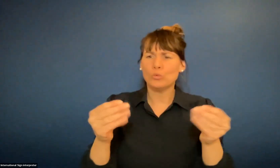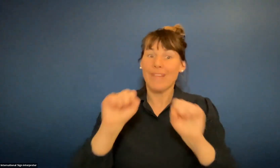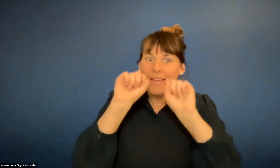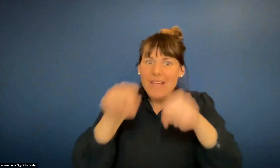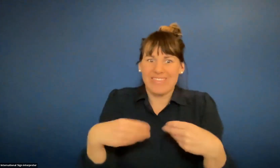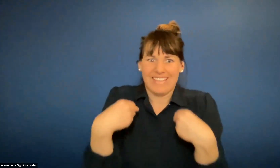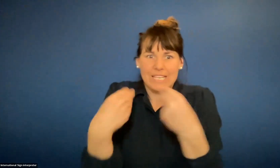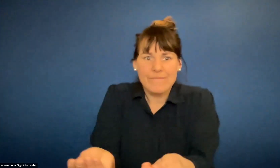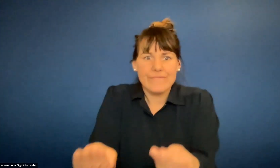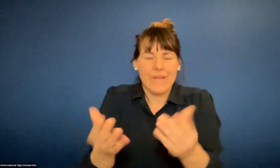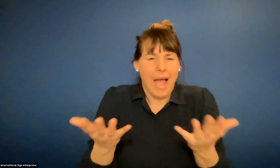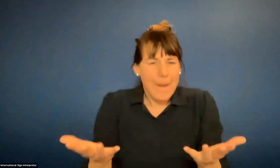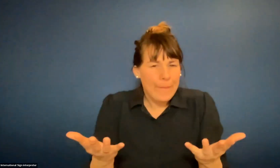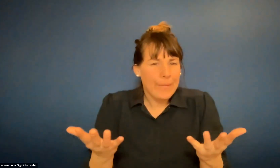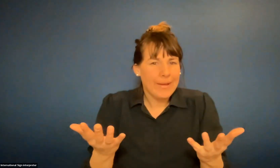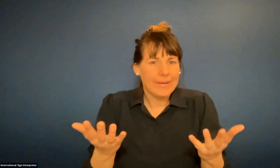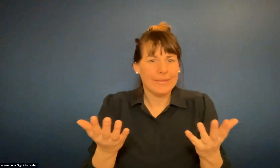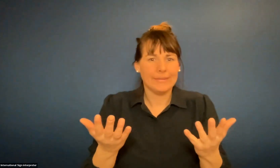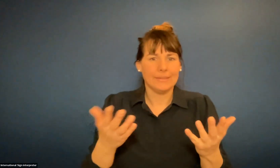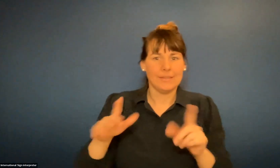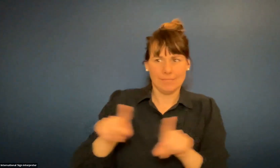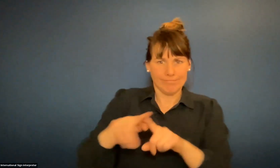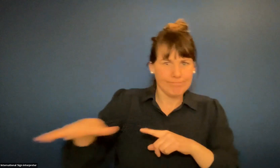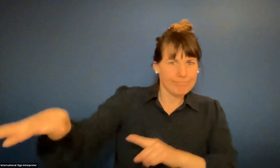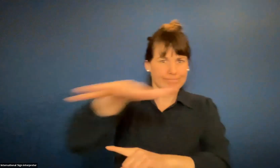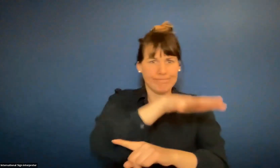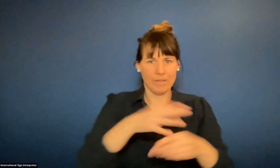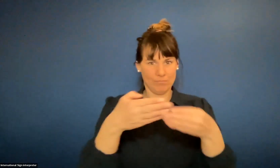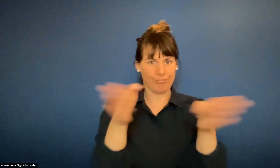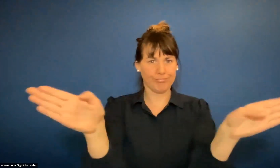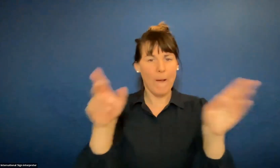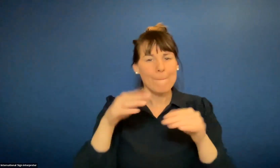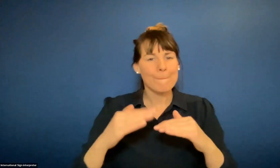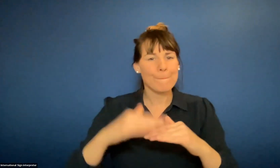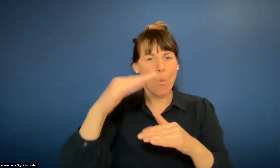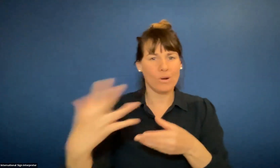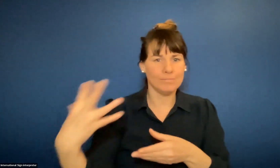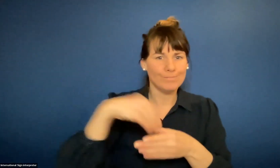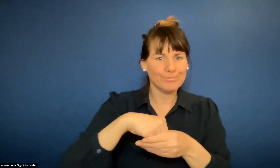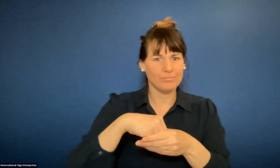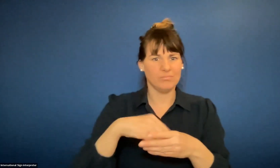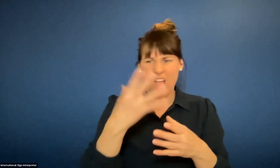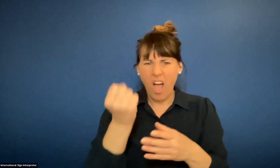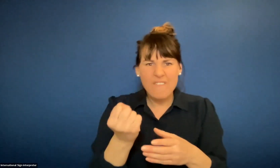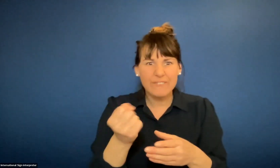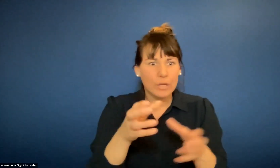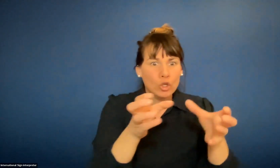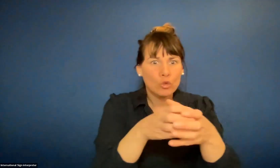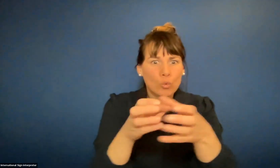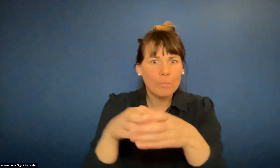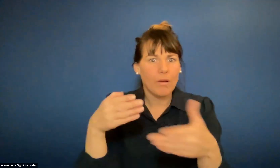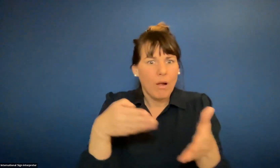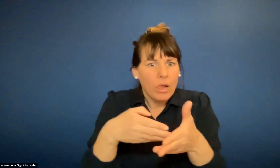customizing their approach. But your research is a great contribution to mapping out, what can we do